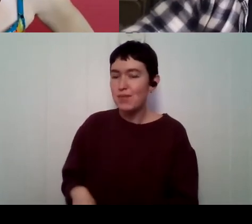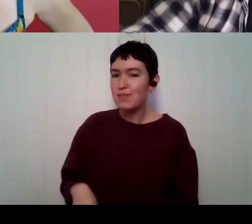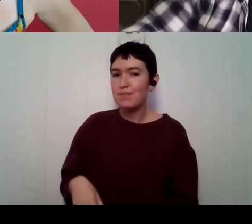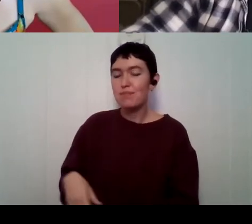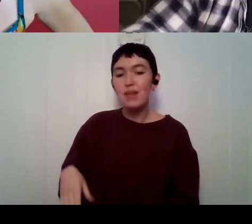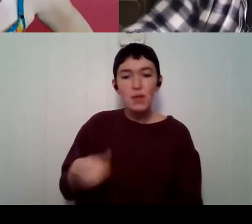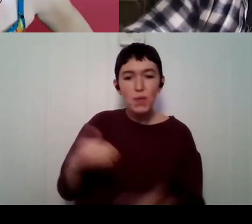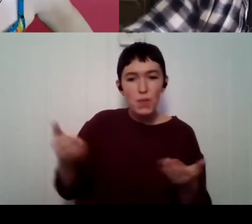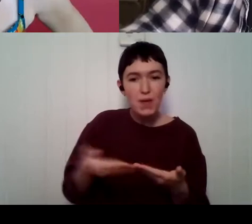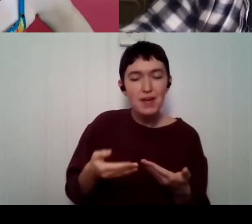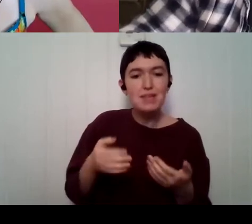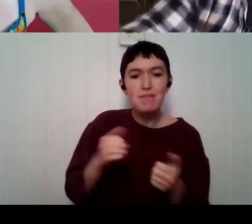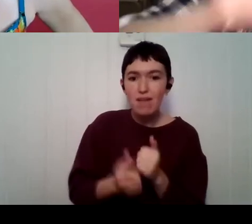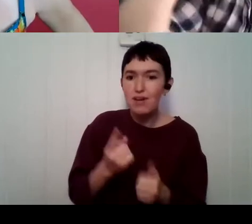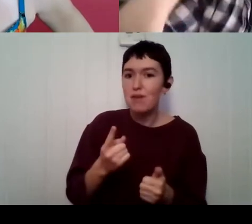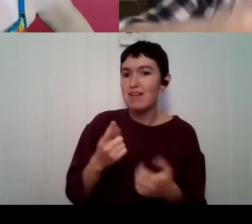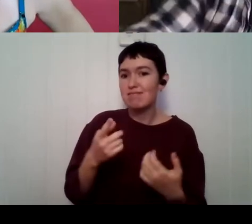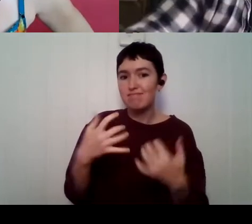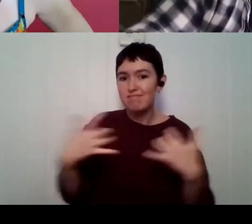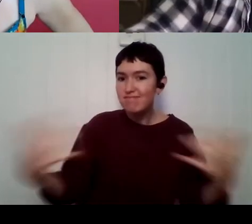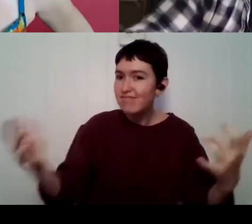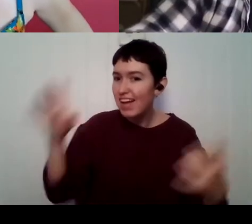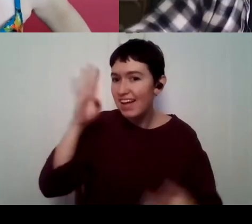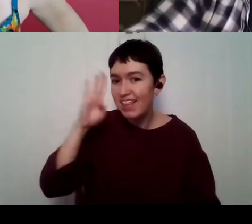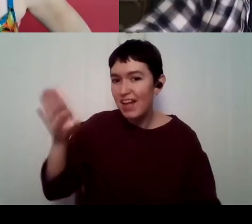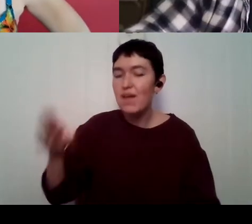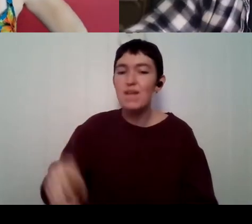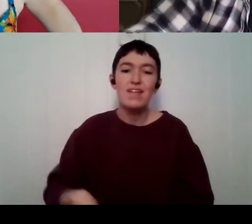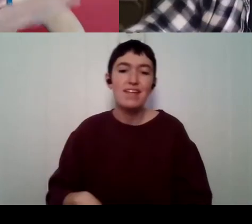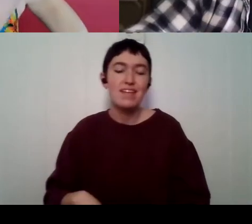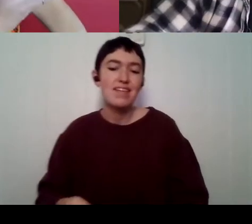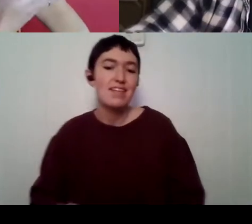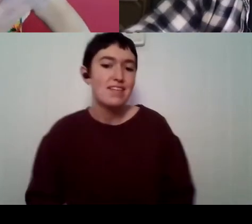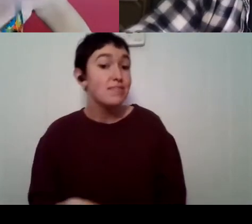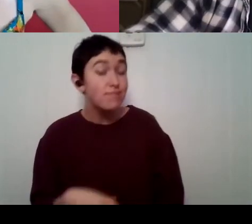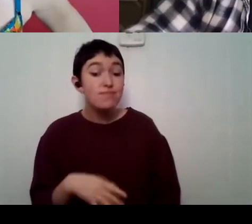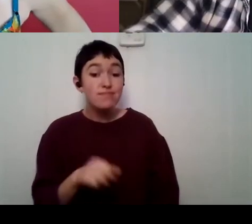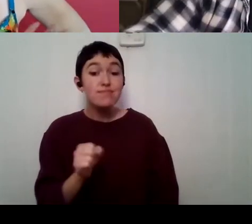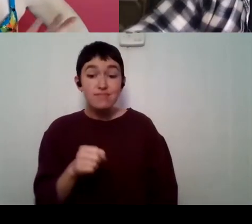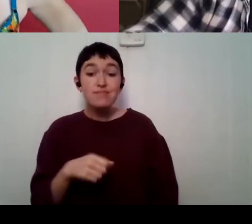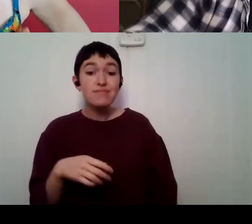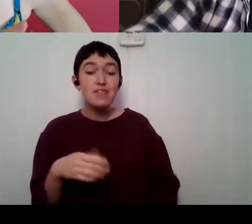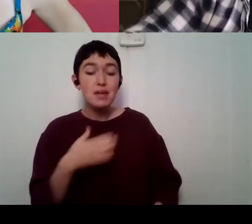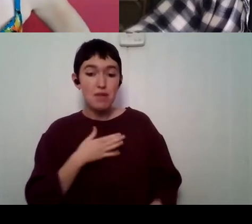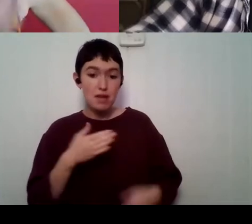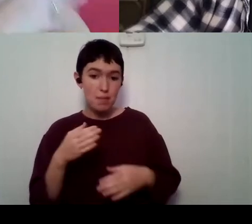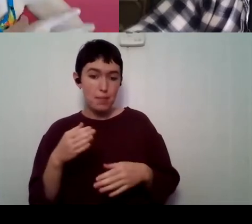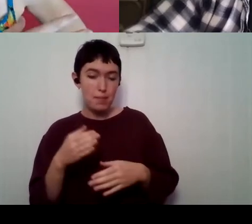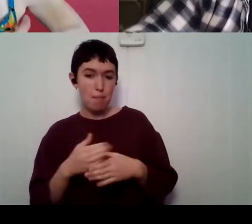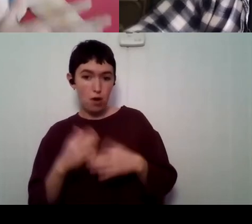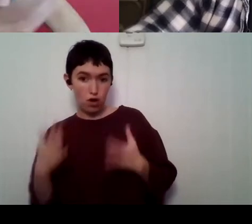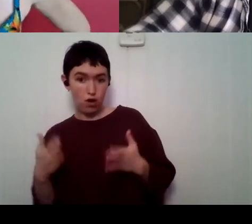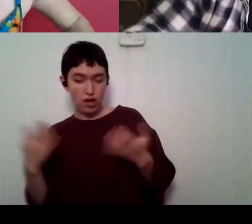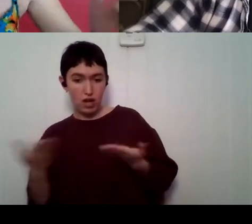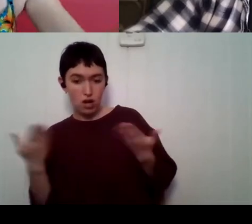Jersey to Toronto in Canada. Hello. Oh yes, actually my field partner here in Pedicey, Panama many years